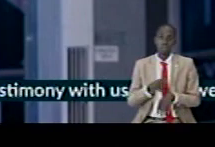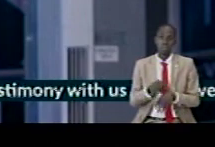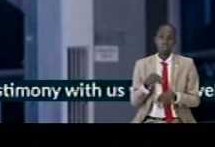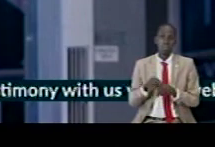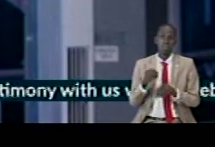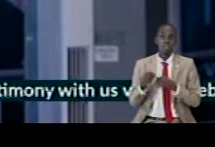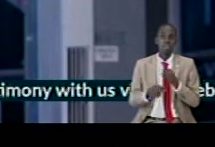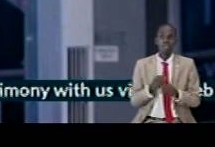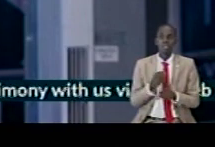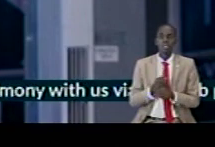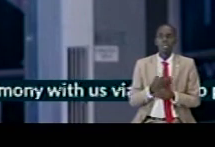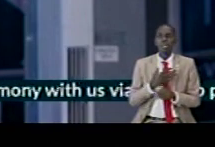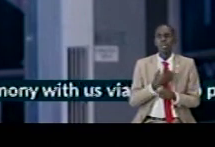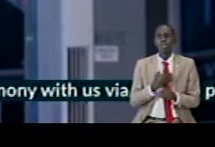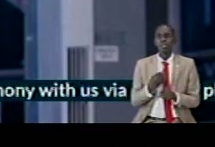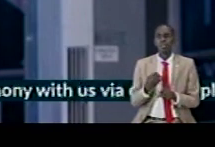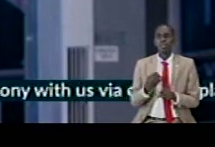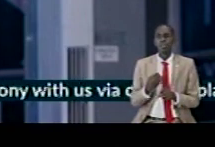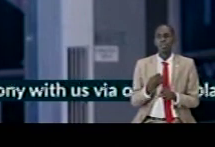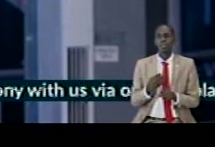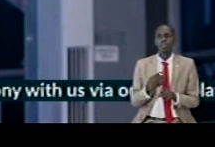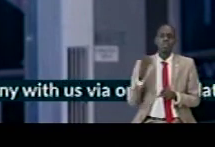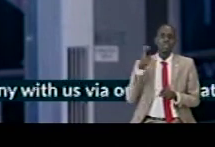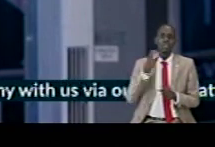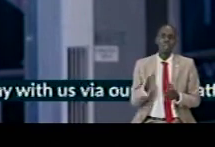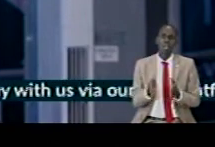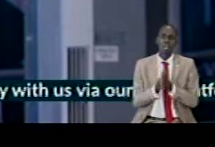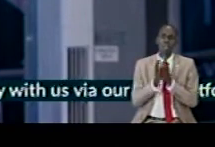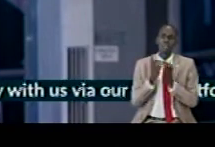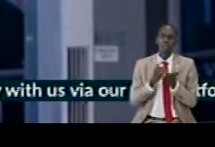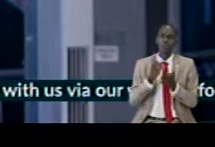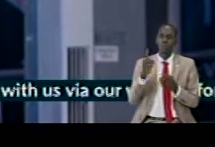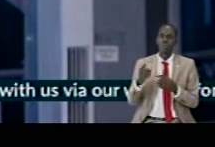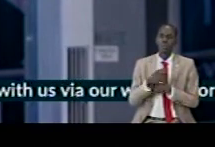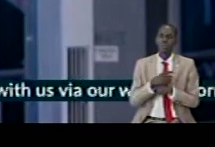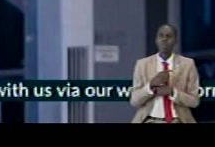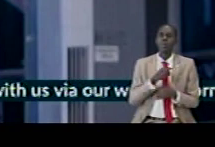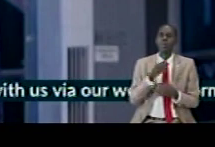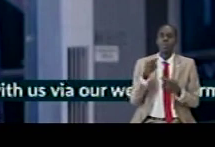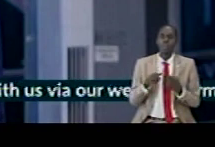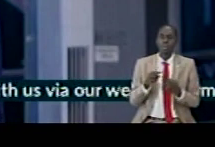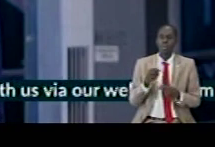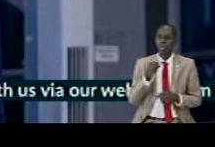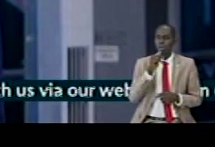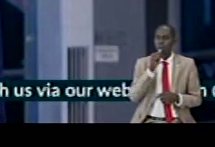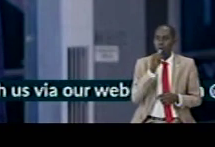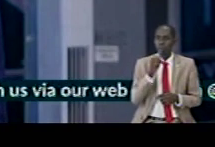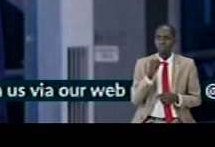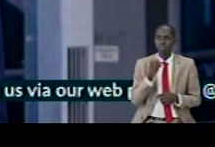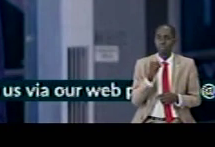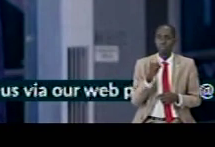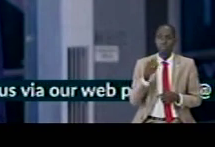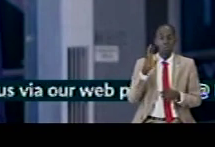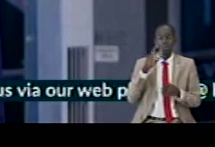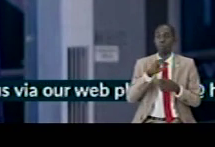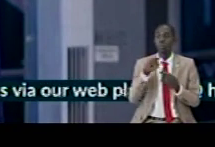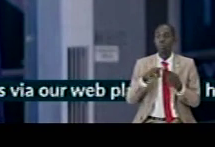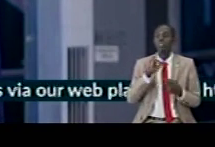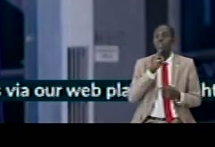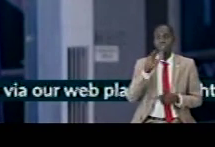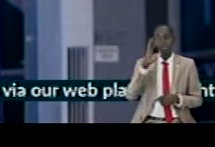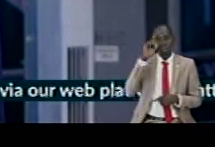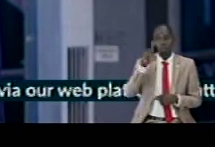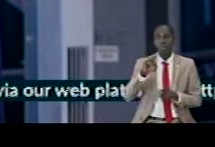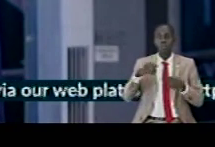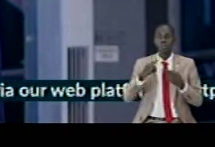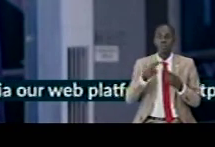of the missionary hospitals. I asked the doctor one day, I said, please, sir, when am I going to be free? He said, this heart infection, he said, it